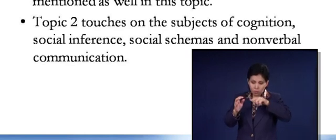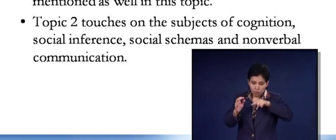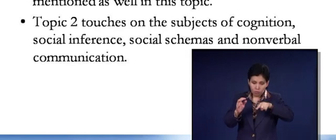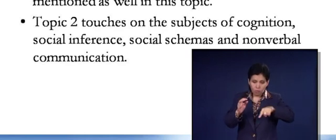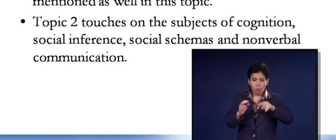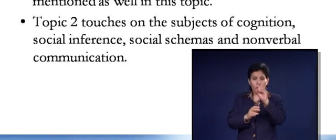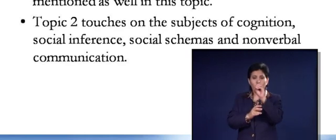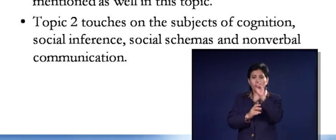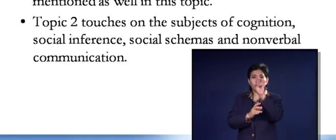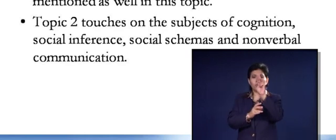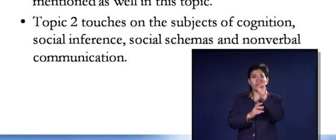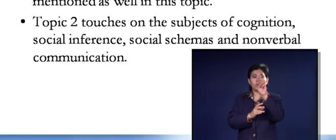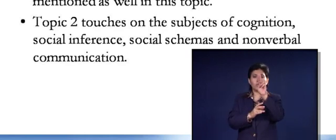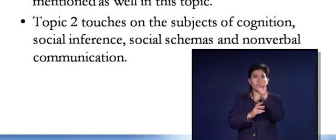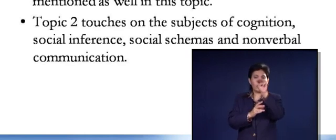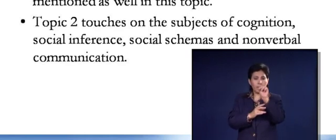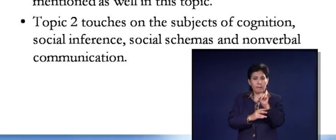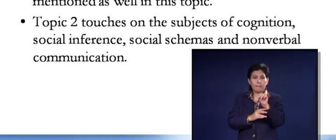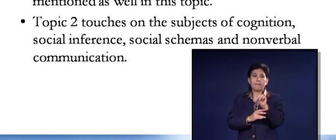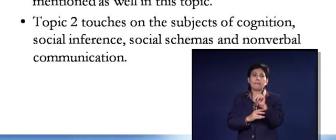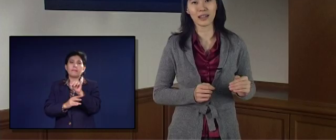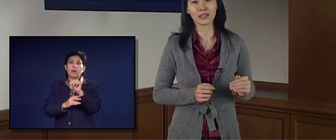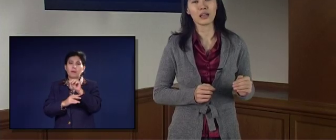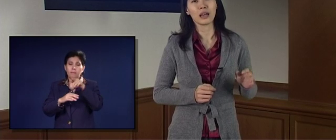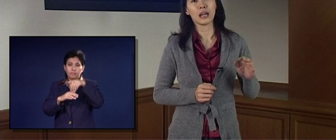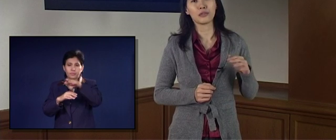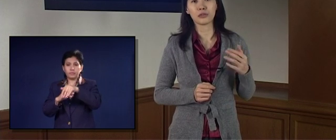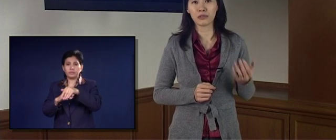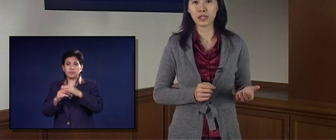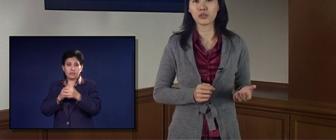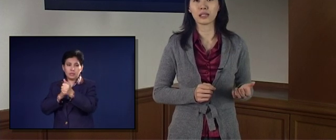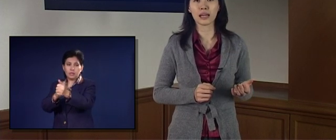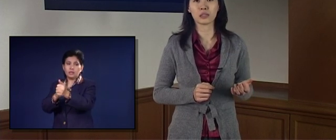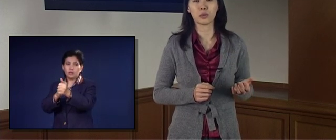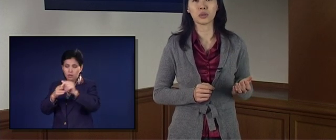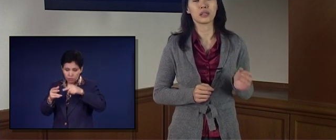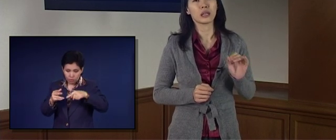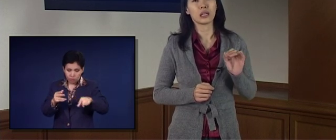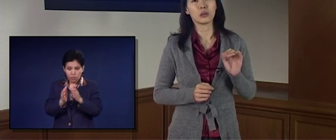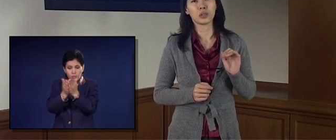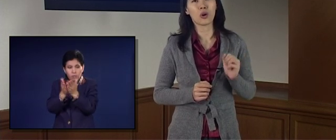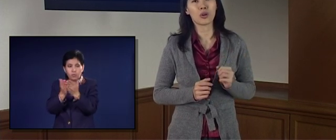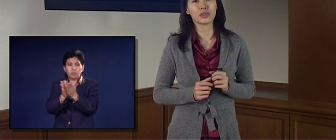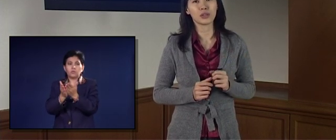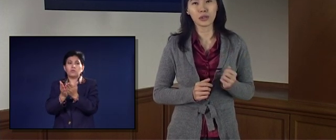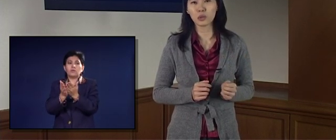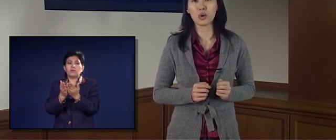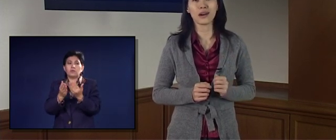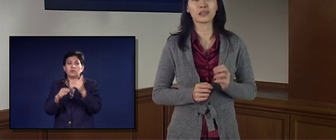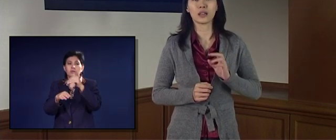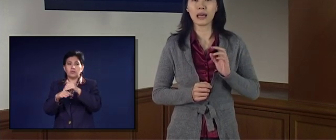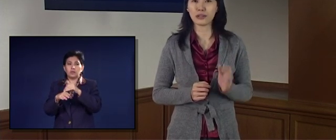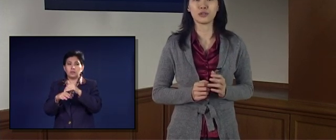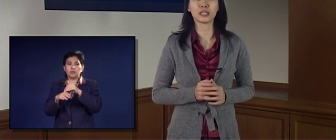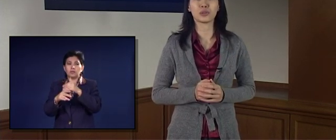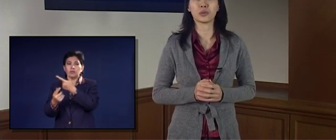the OUM course guide, you see the two topics inside. And if you refer to the textbook, it will be on Unit